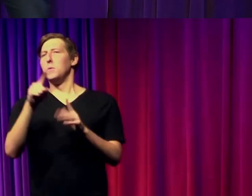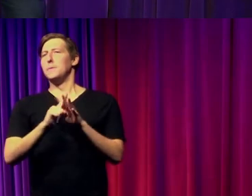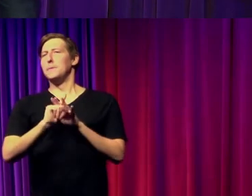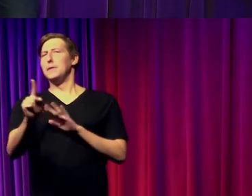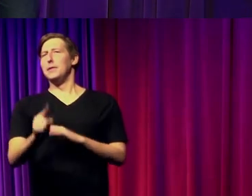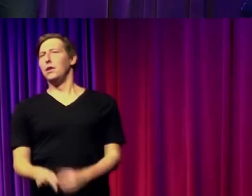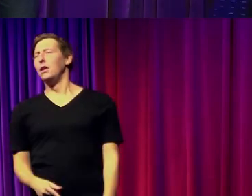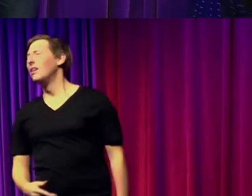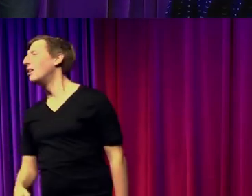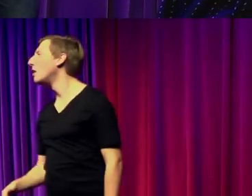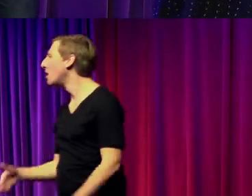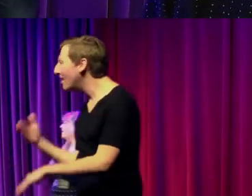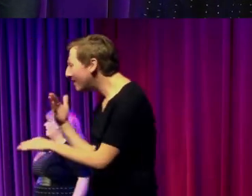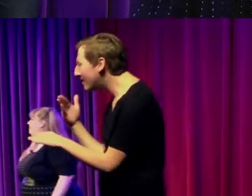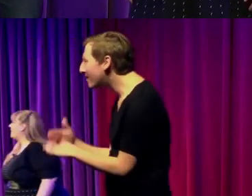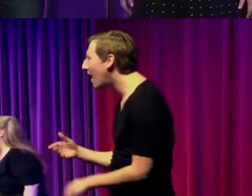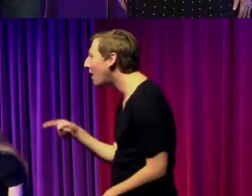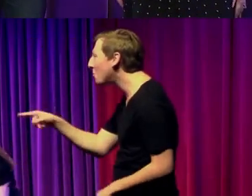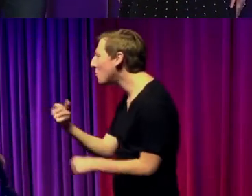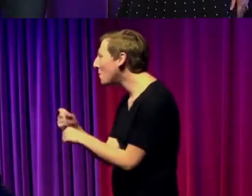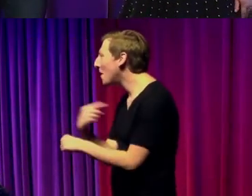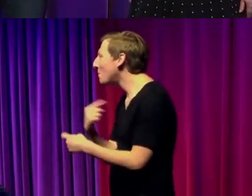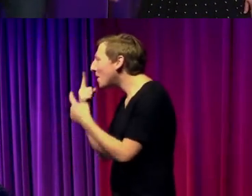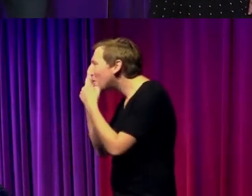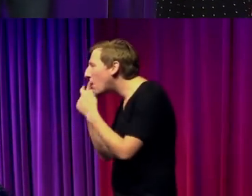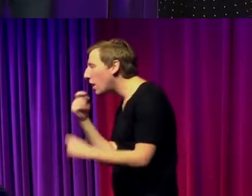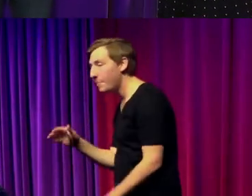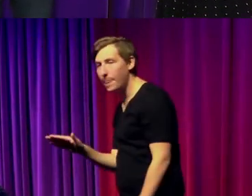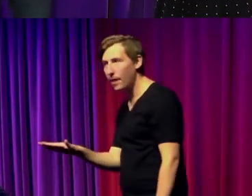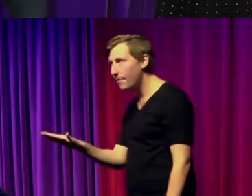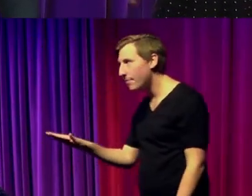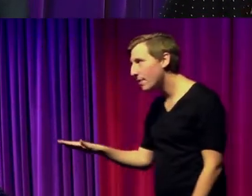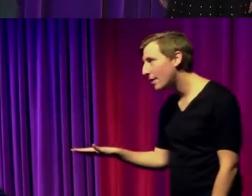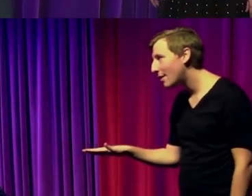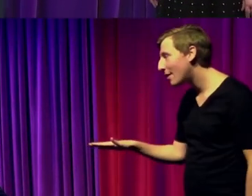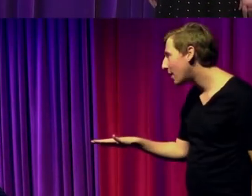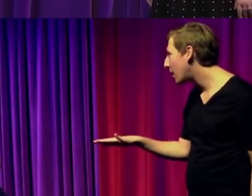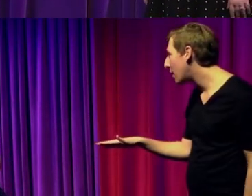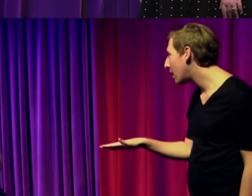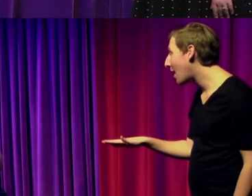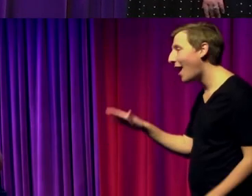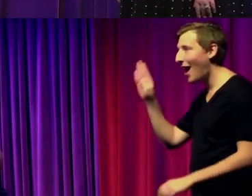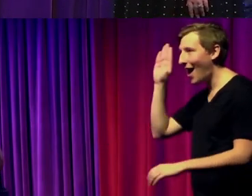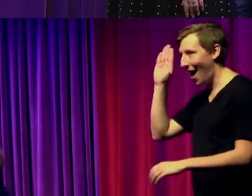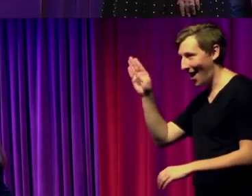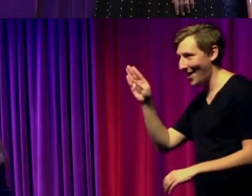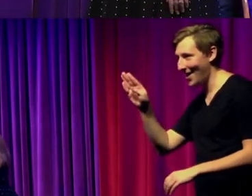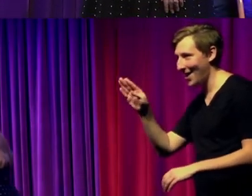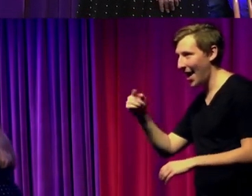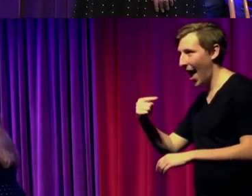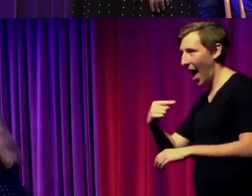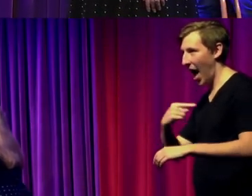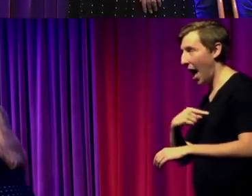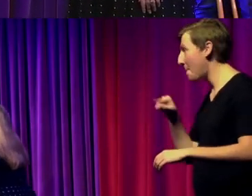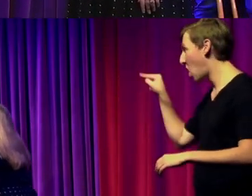Stop, you're making me cry doing this. Hi, I'm her stand-in crier.